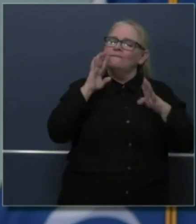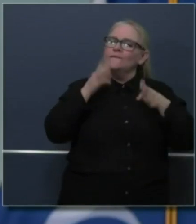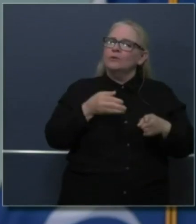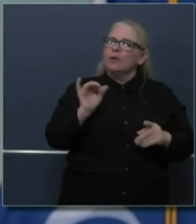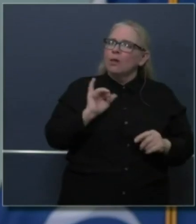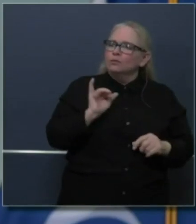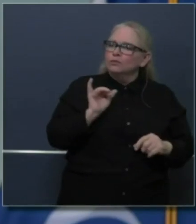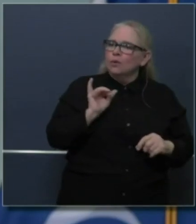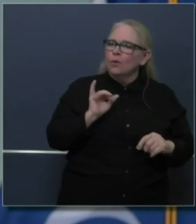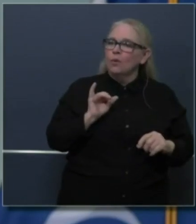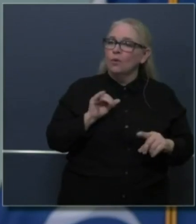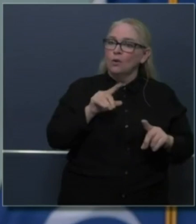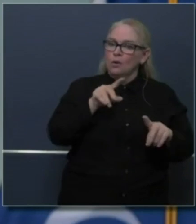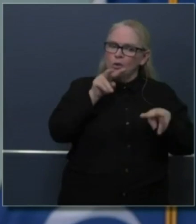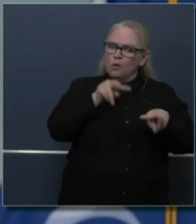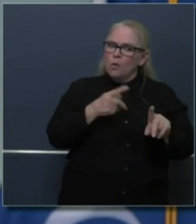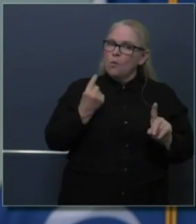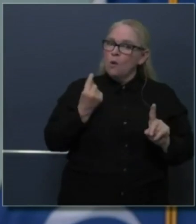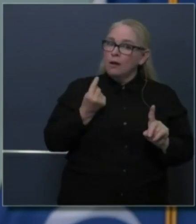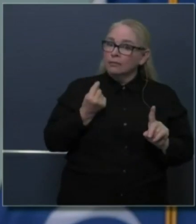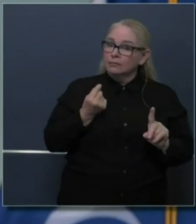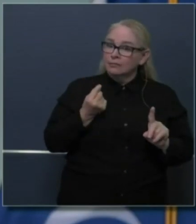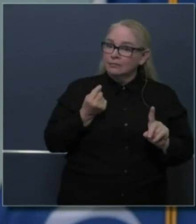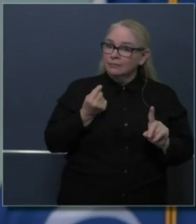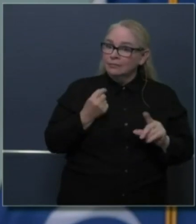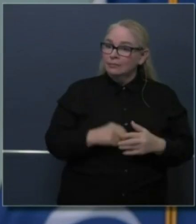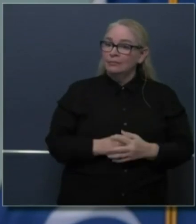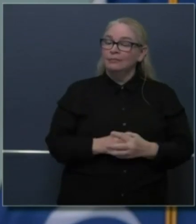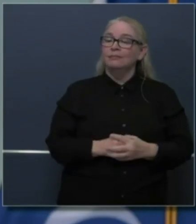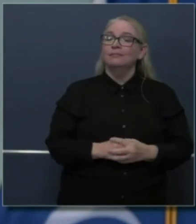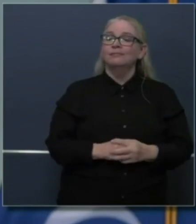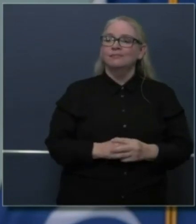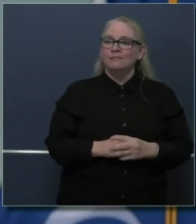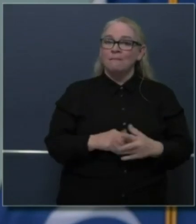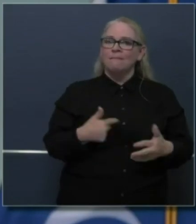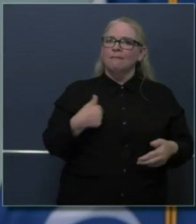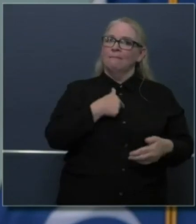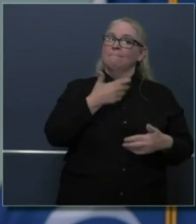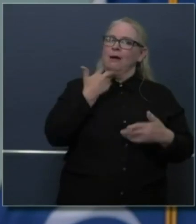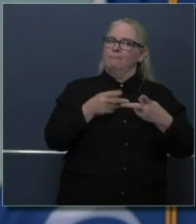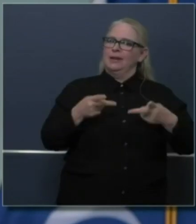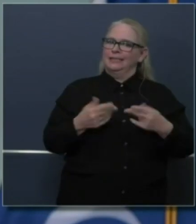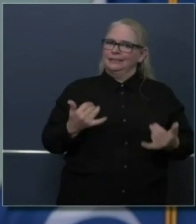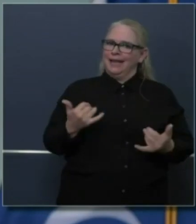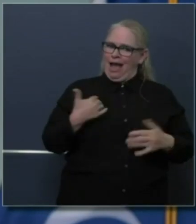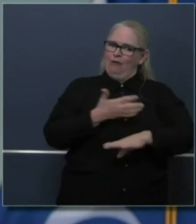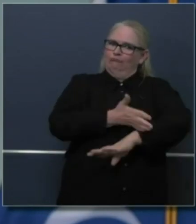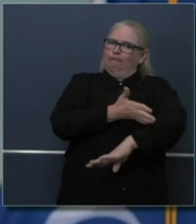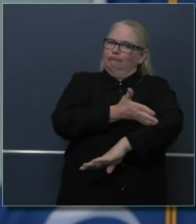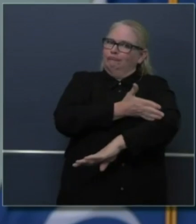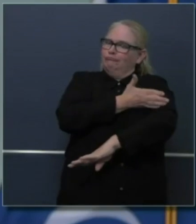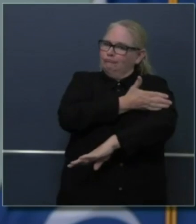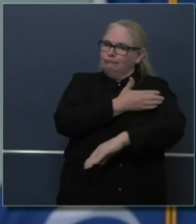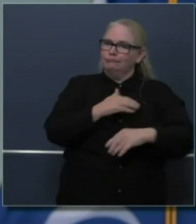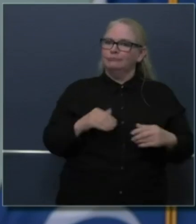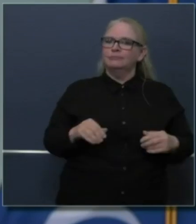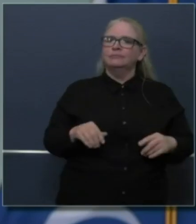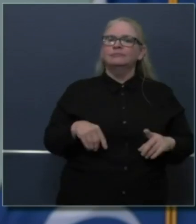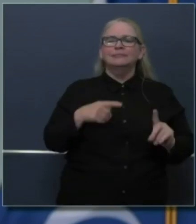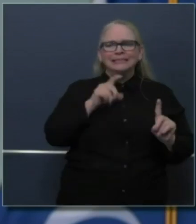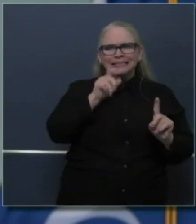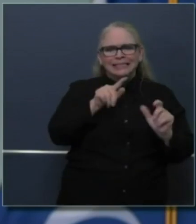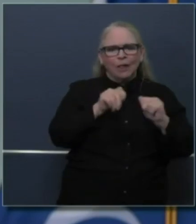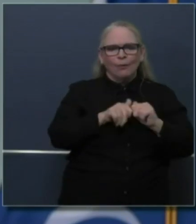your attention equally, is we're better positioned to deal with this shortfall than we have shortfalls of